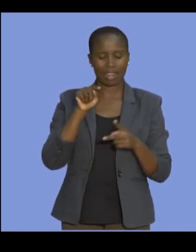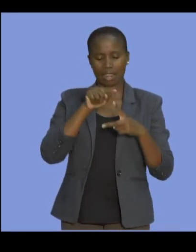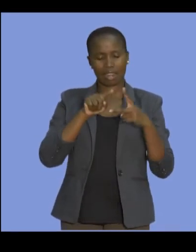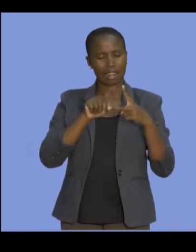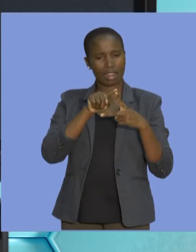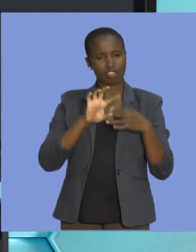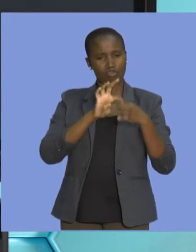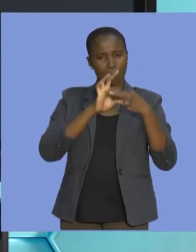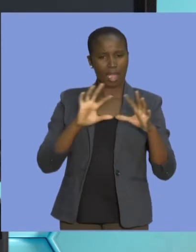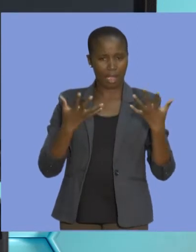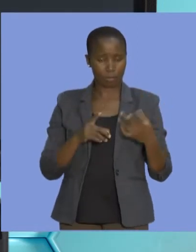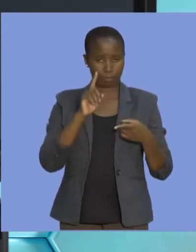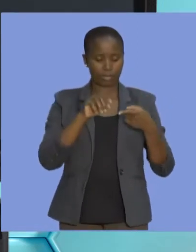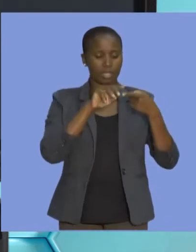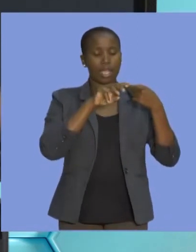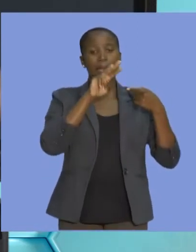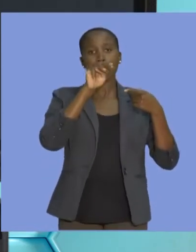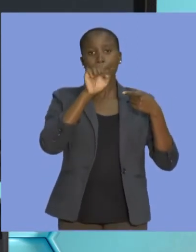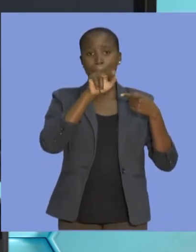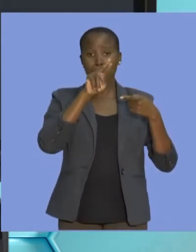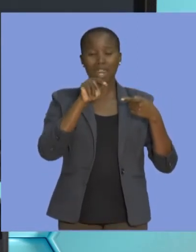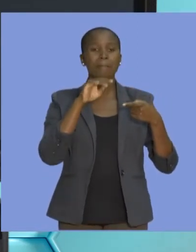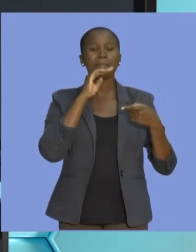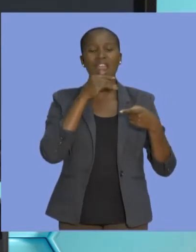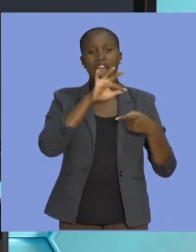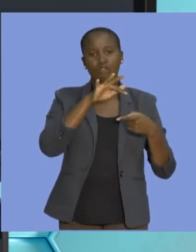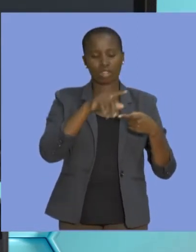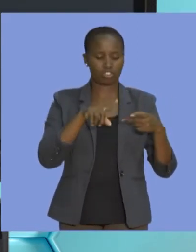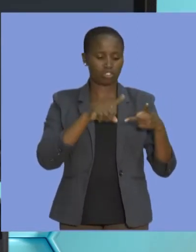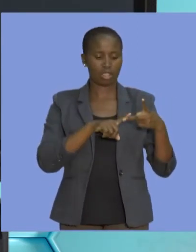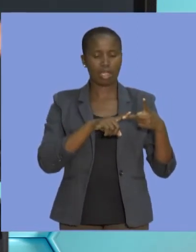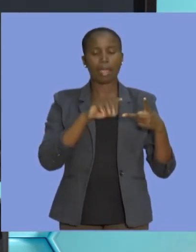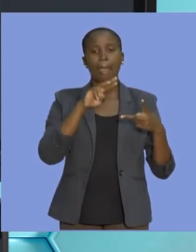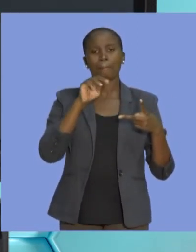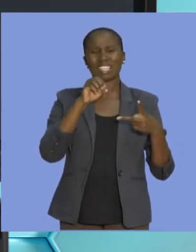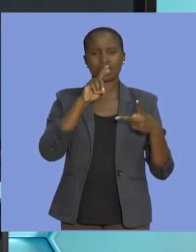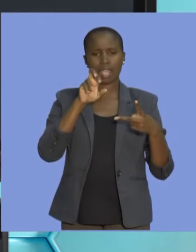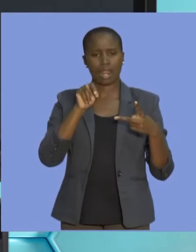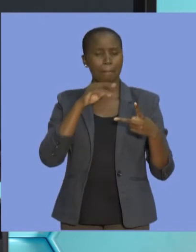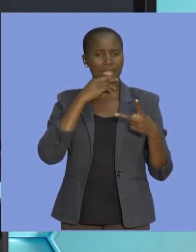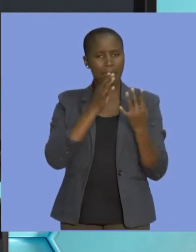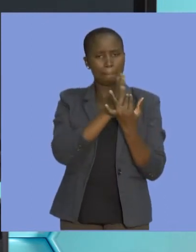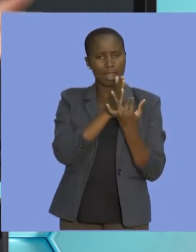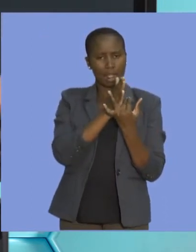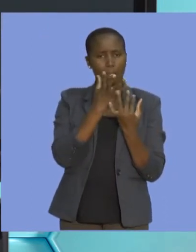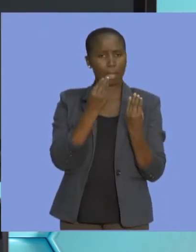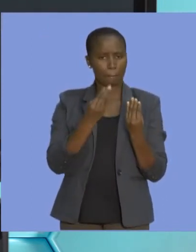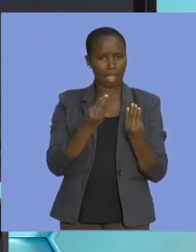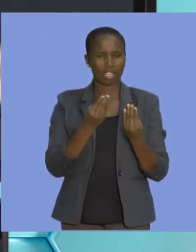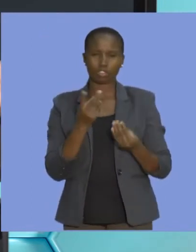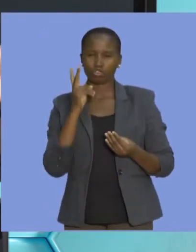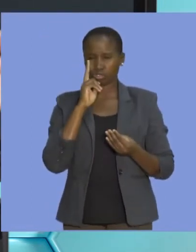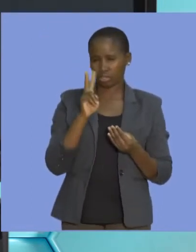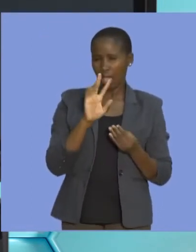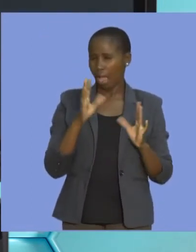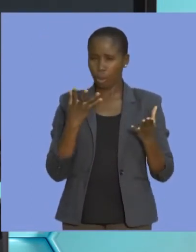can use mean, which is the average, and the median, which is the middle number, to check with whether what data is, how it's